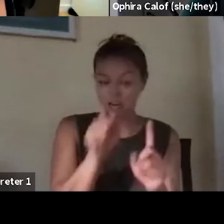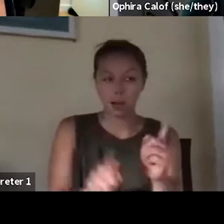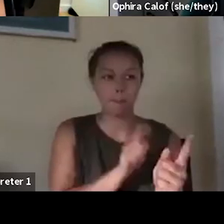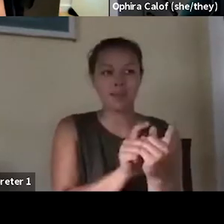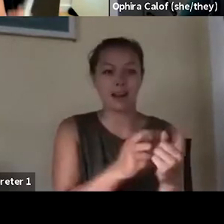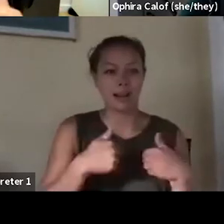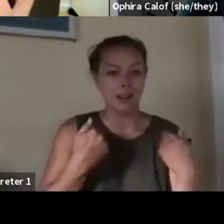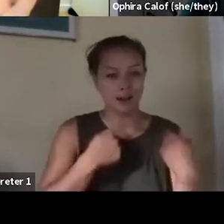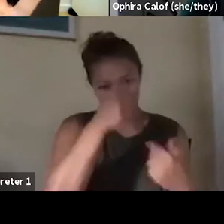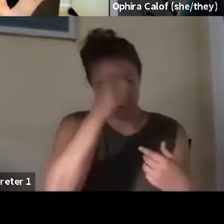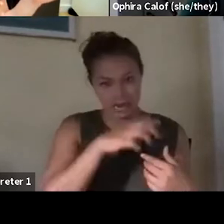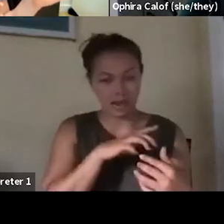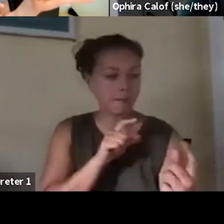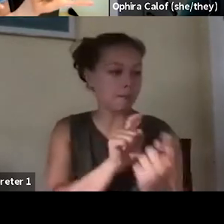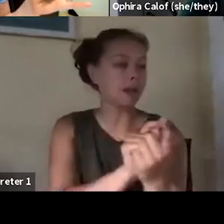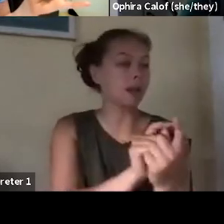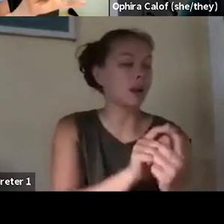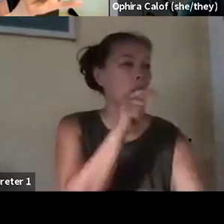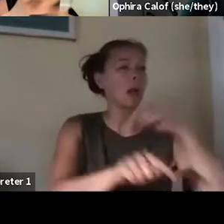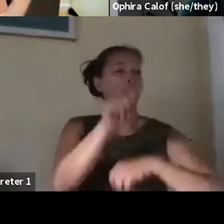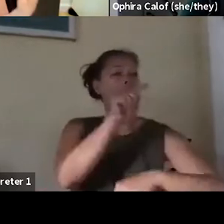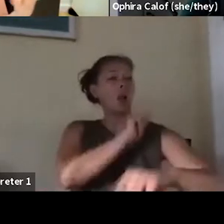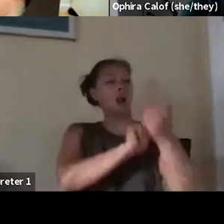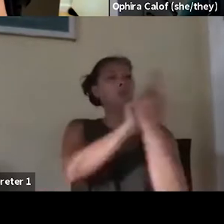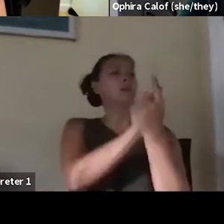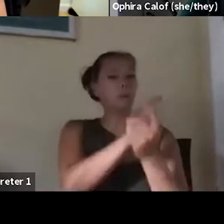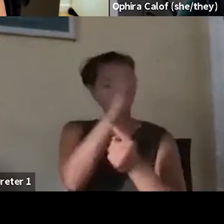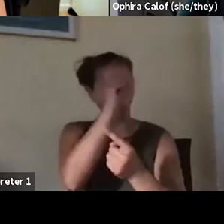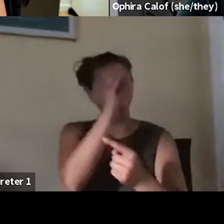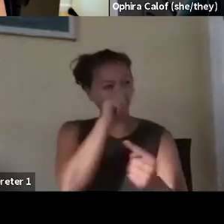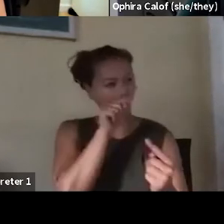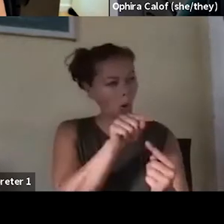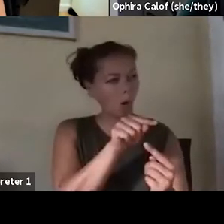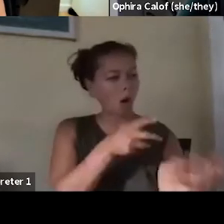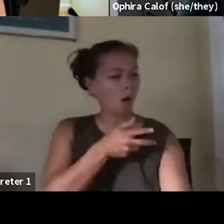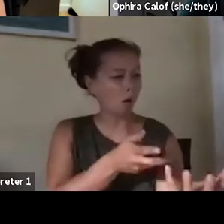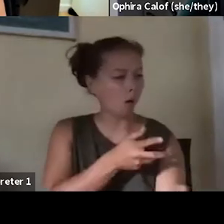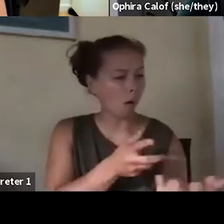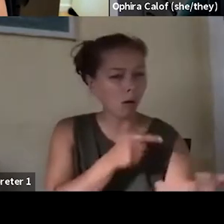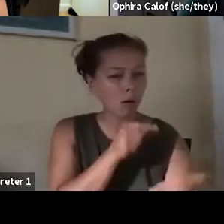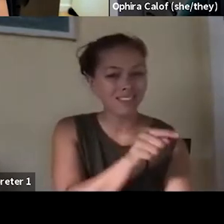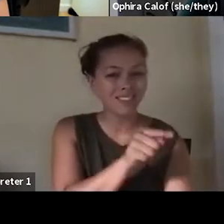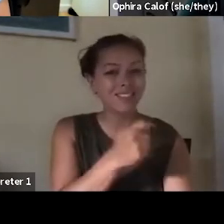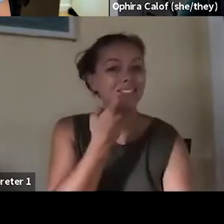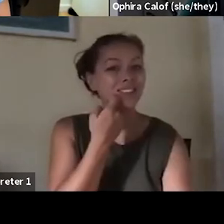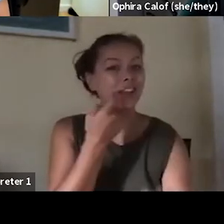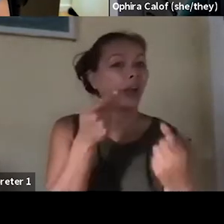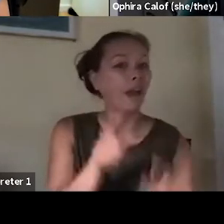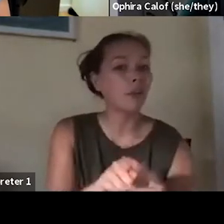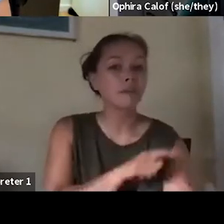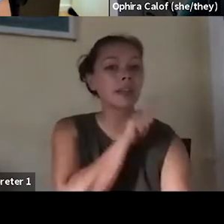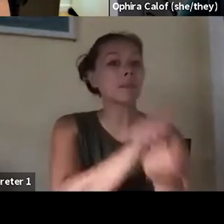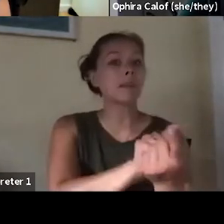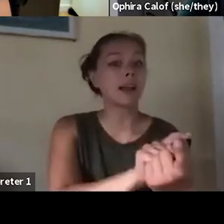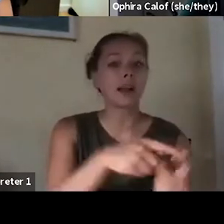journey. So when we go back in time in these stories, Cedric has just met a purple troll named